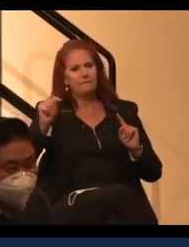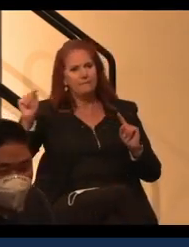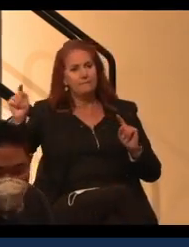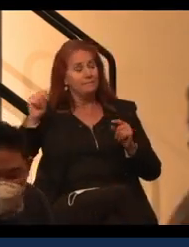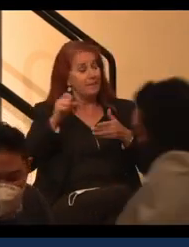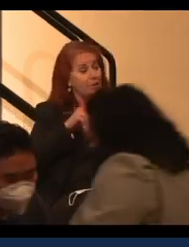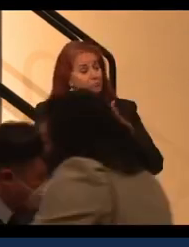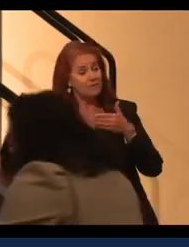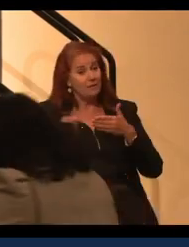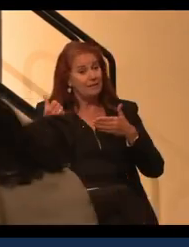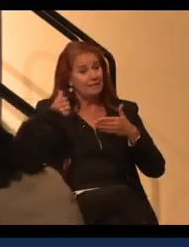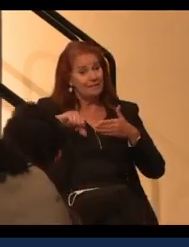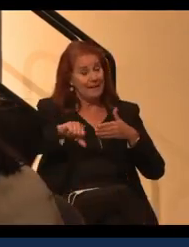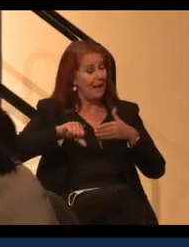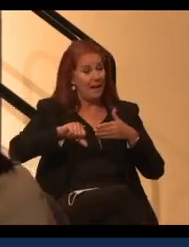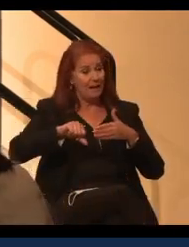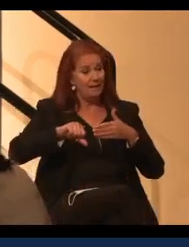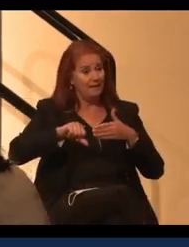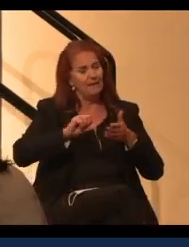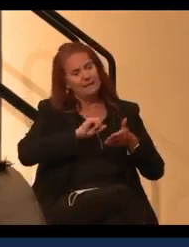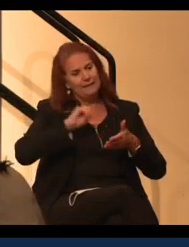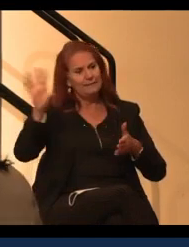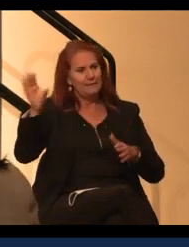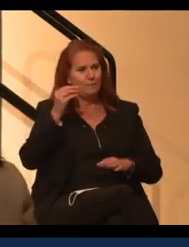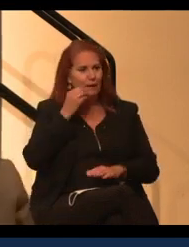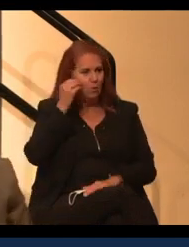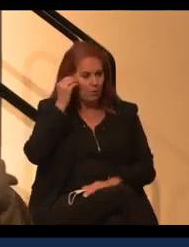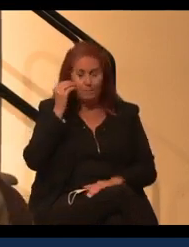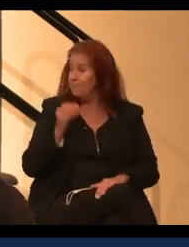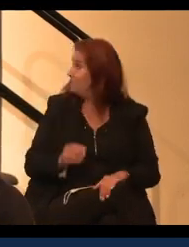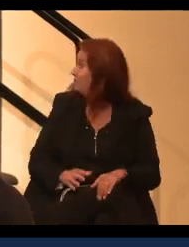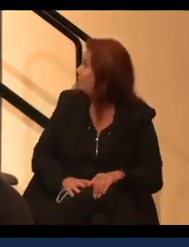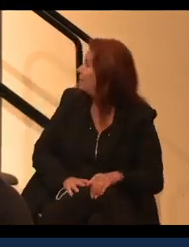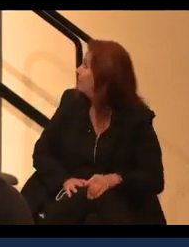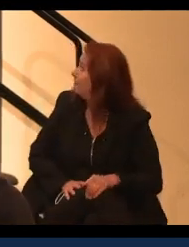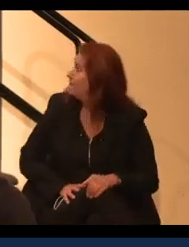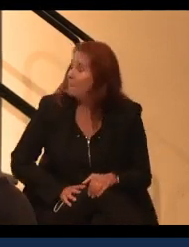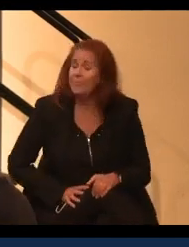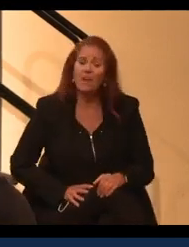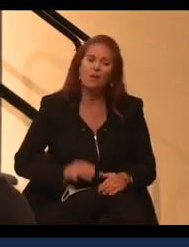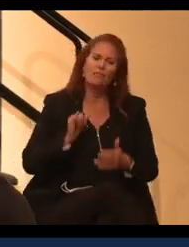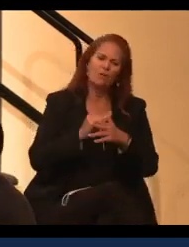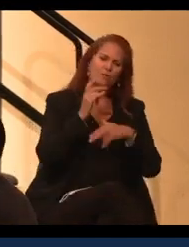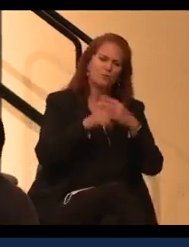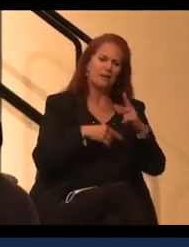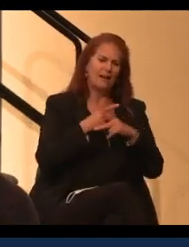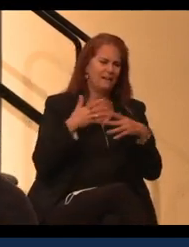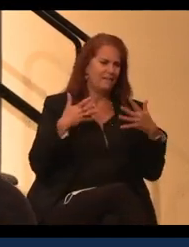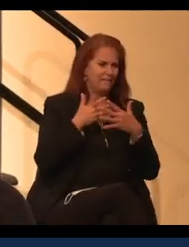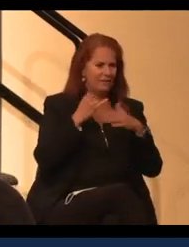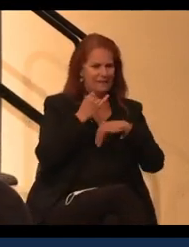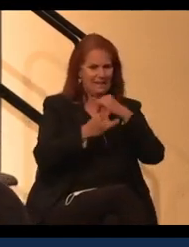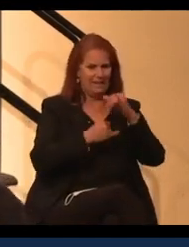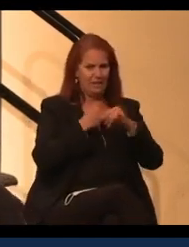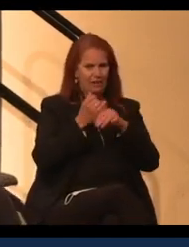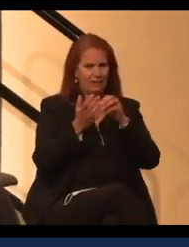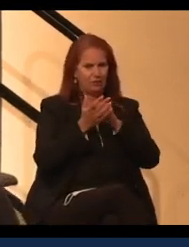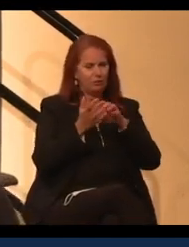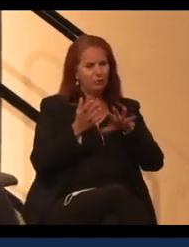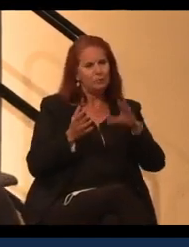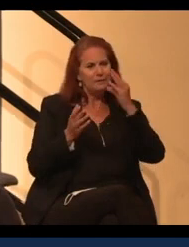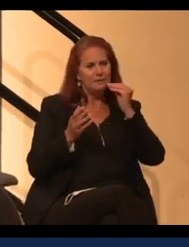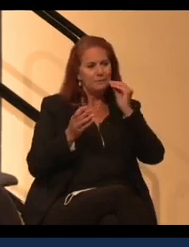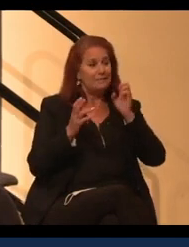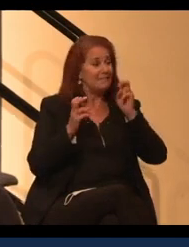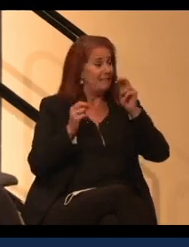was denied and sent back home. These are the kinds of fears that international students undergo, even